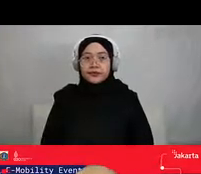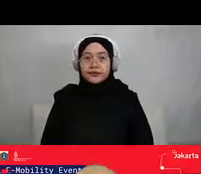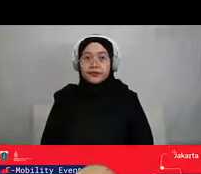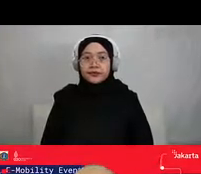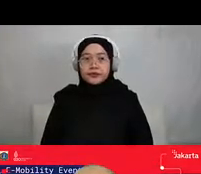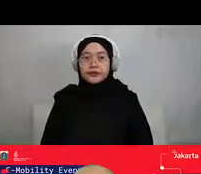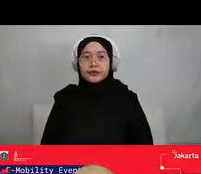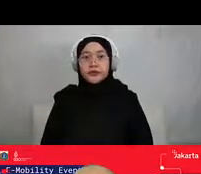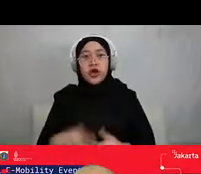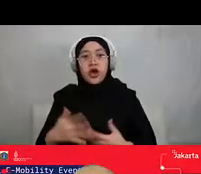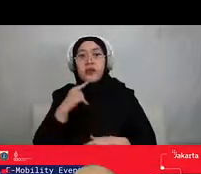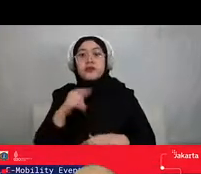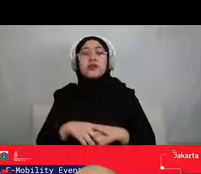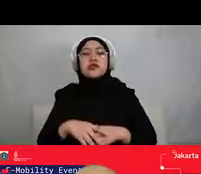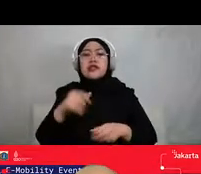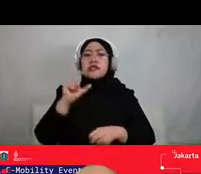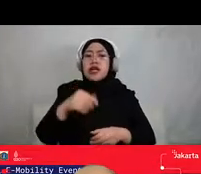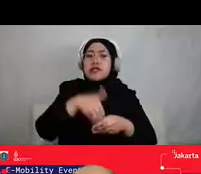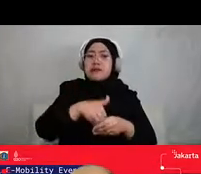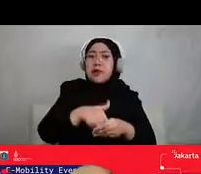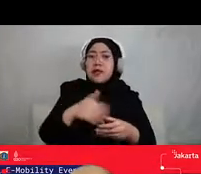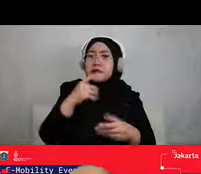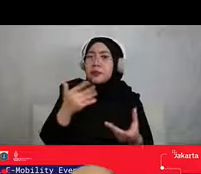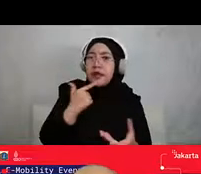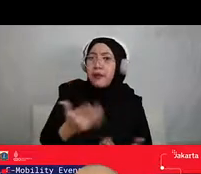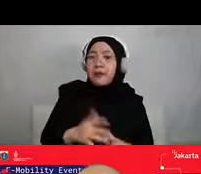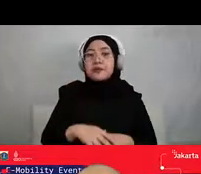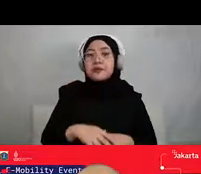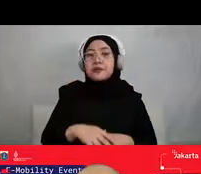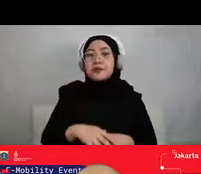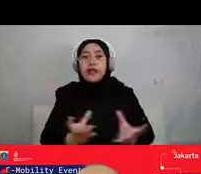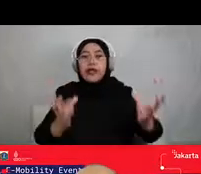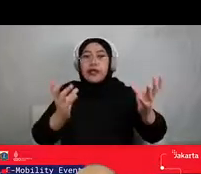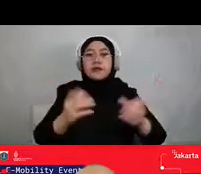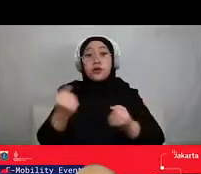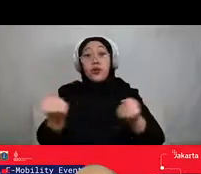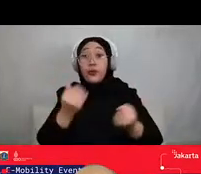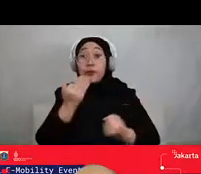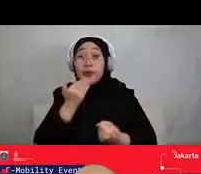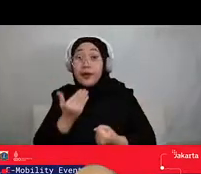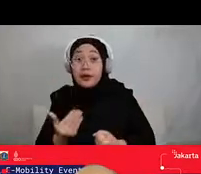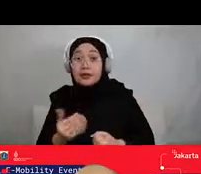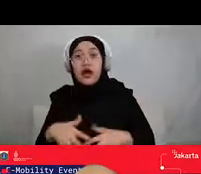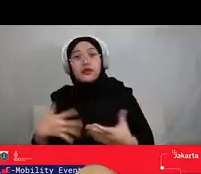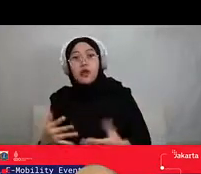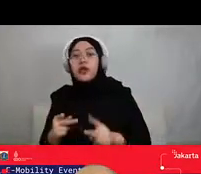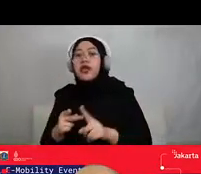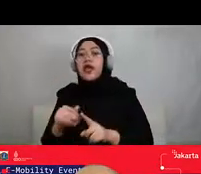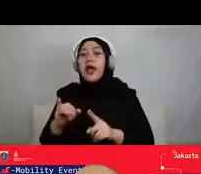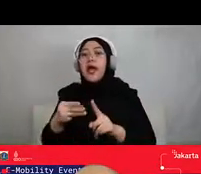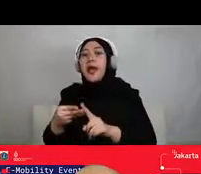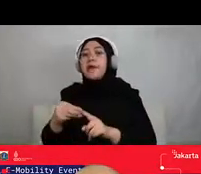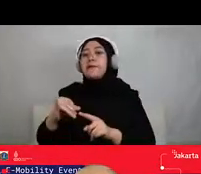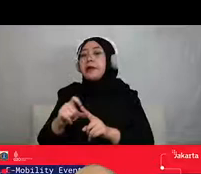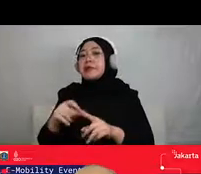IC engines, as well as plug-in hybrid and extended range electric vehicles. Though the batteries, as you can see, the